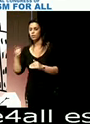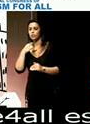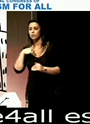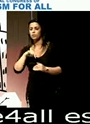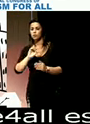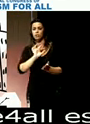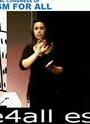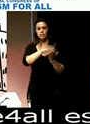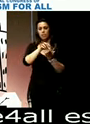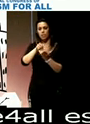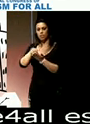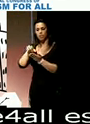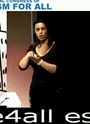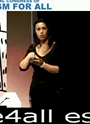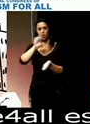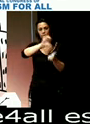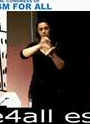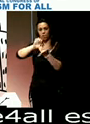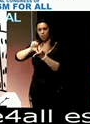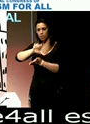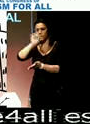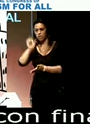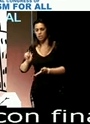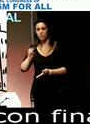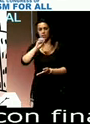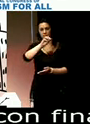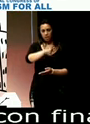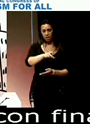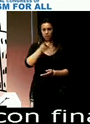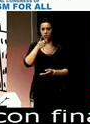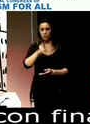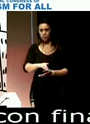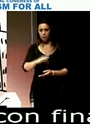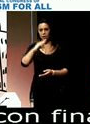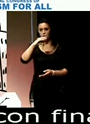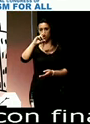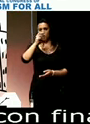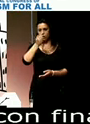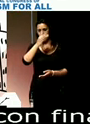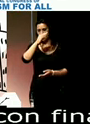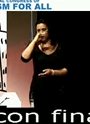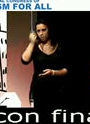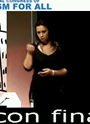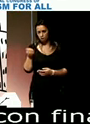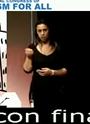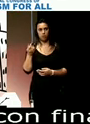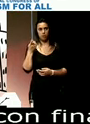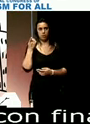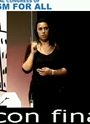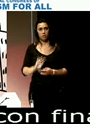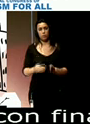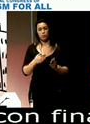regions in Croatia, and soon will be present in Brazil, Benelux, UK and Germany.